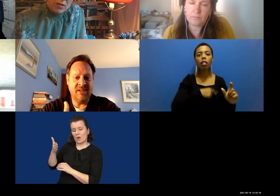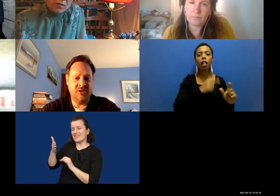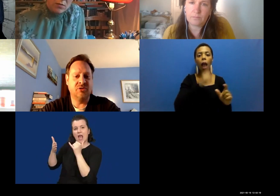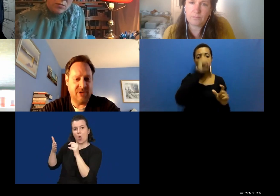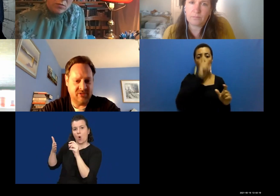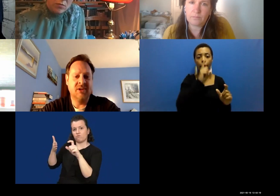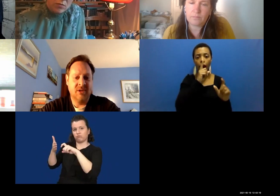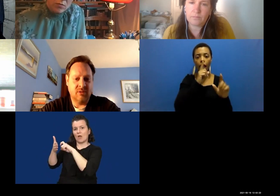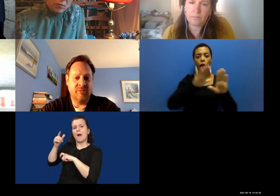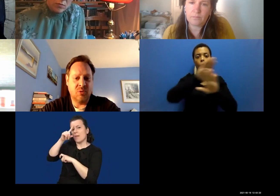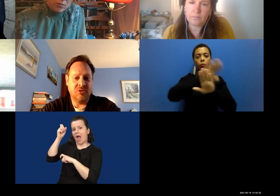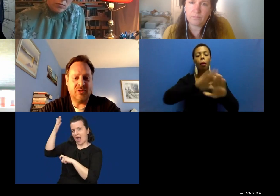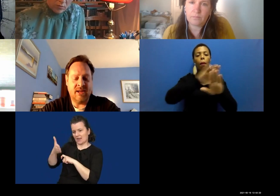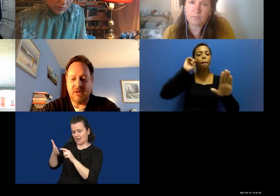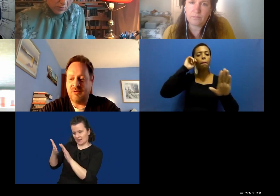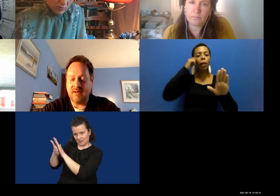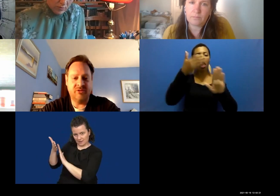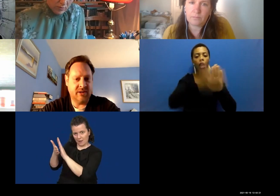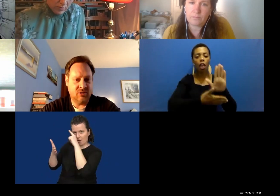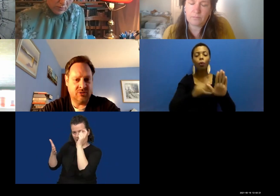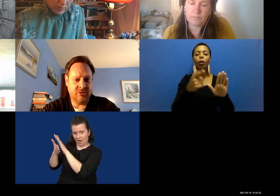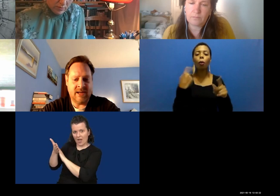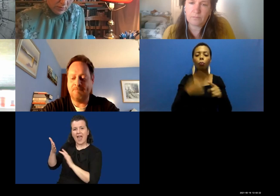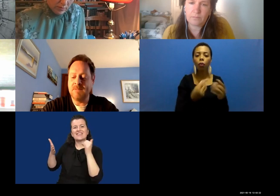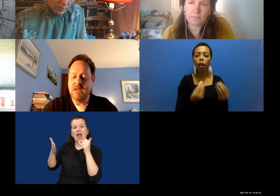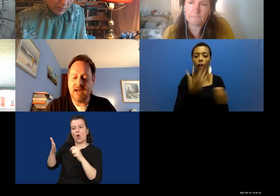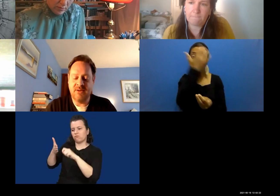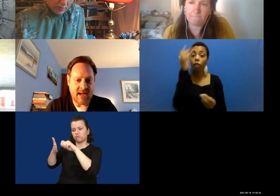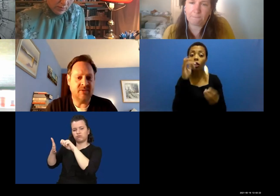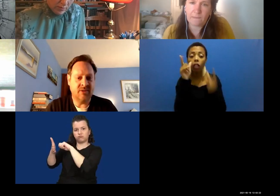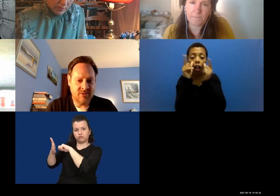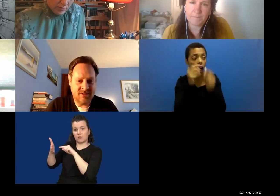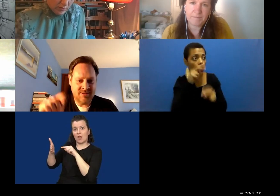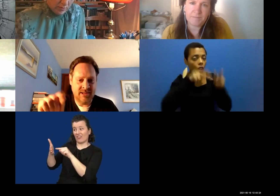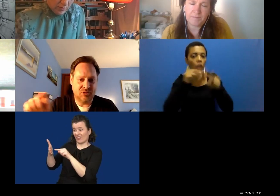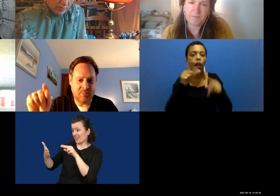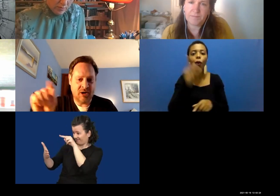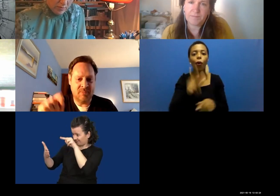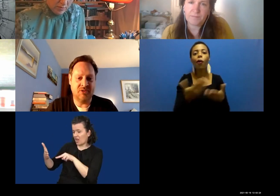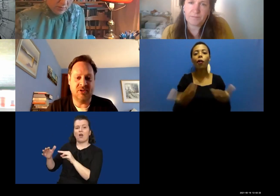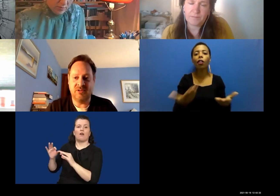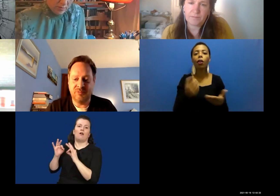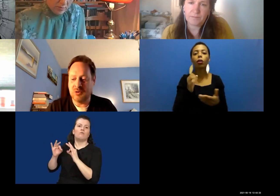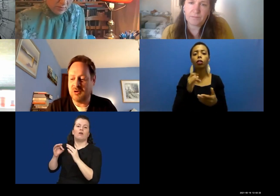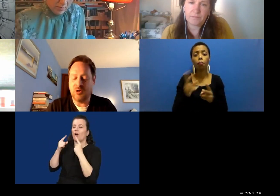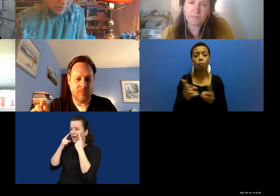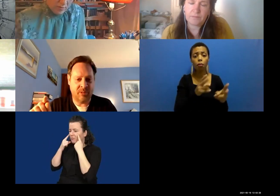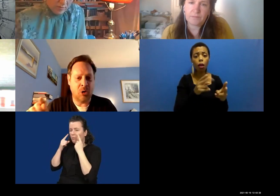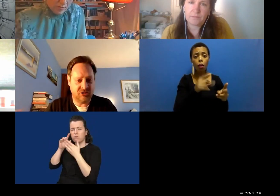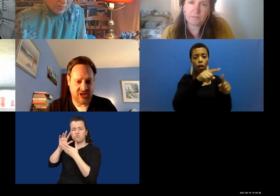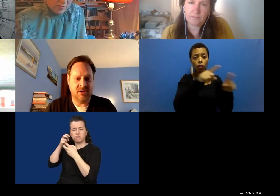much easier to read, of course, if you have sight loss. And that little department is